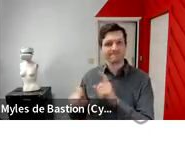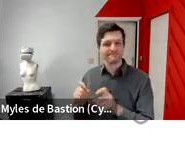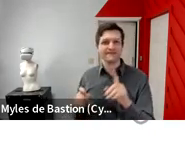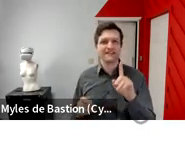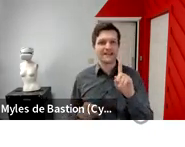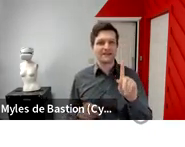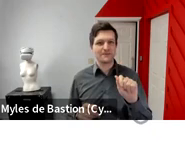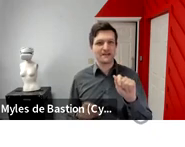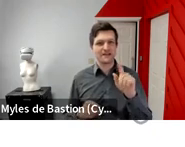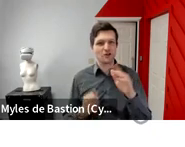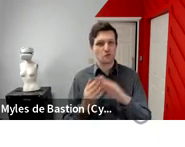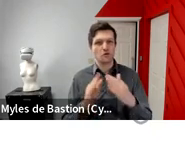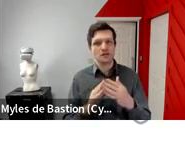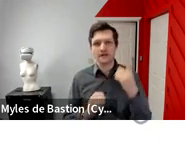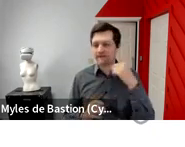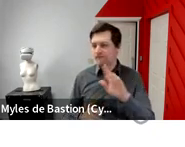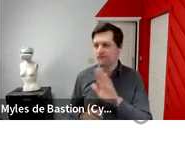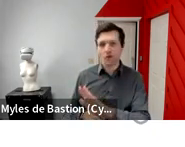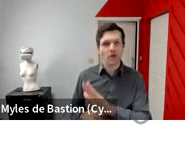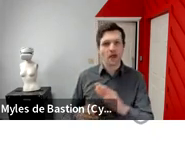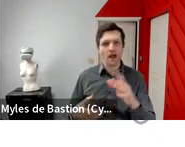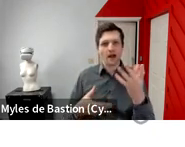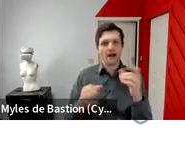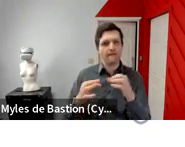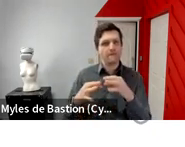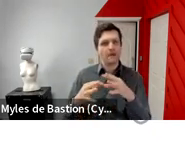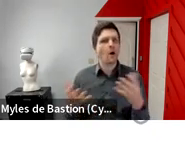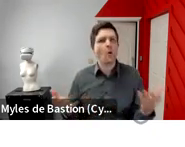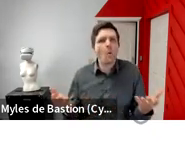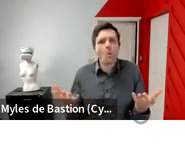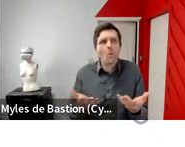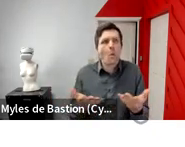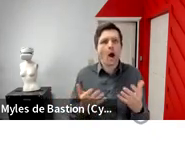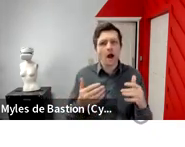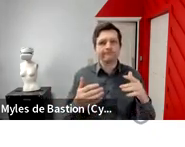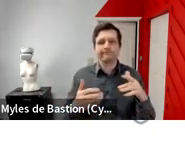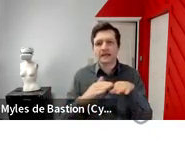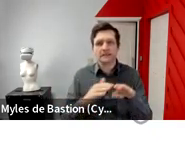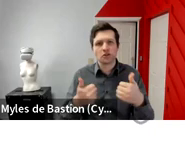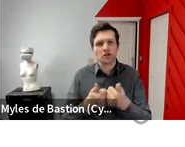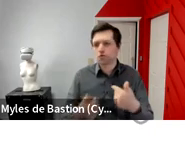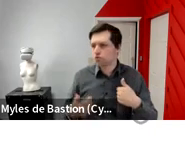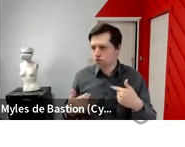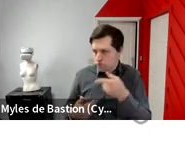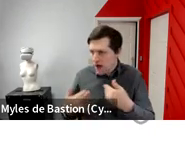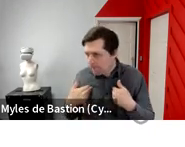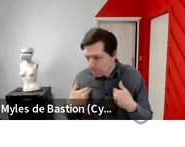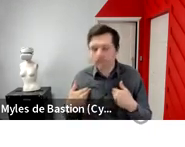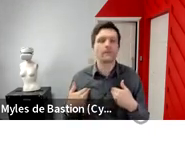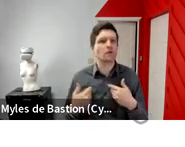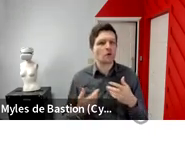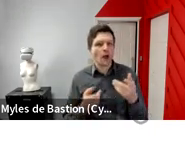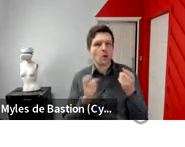another thing that would help when you're asking people questions, people with disabilities in the community, ask for their feedback,